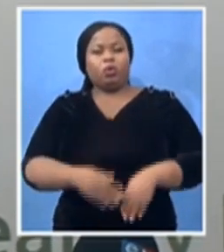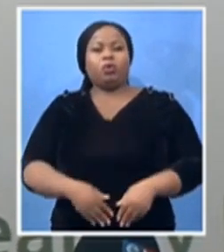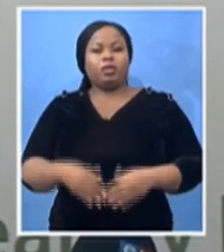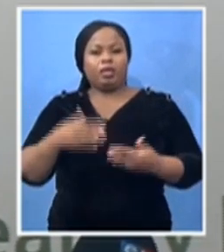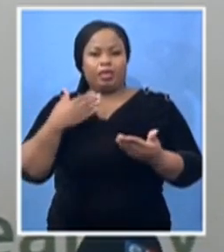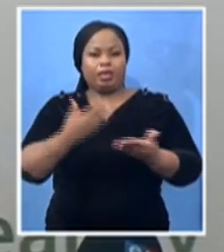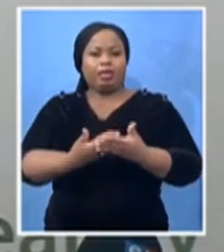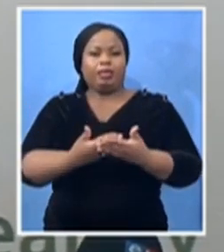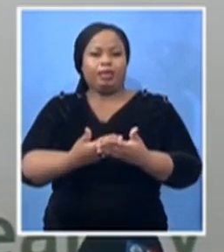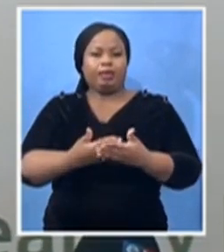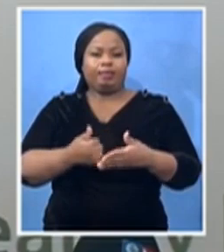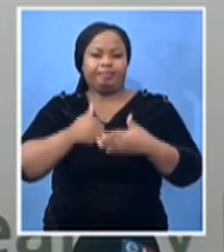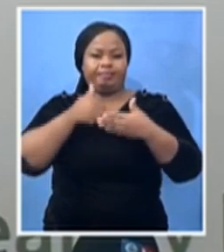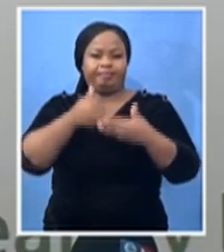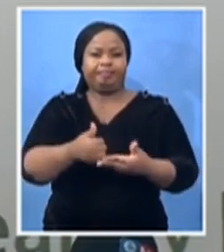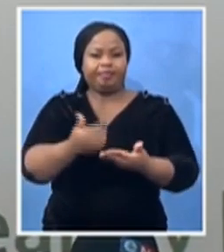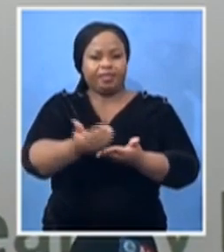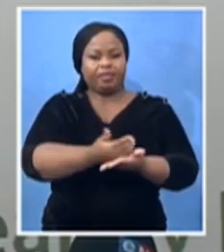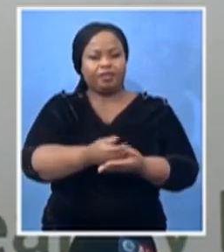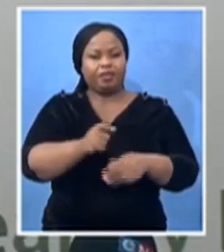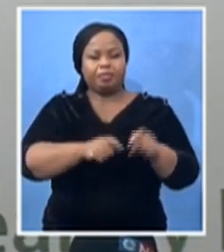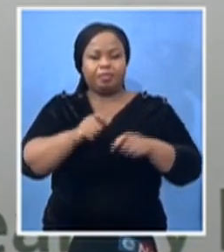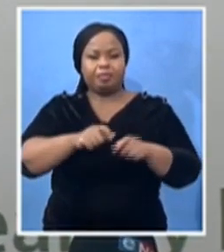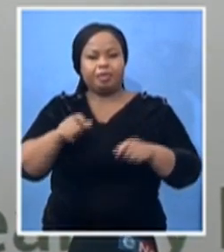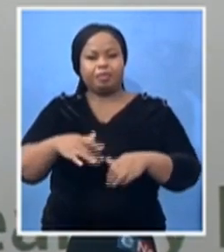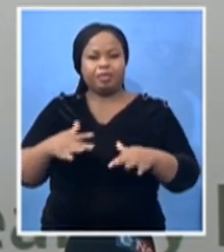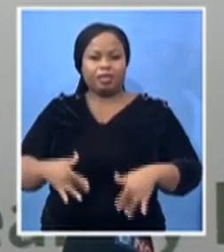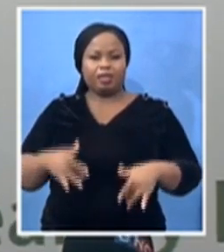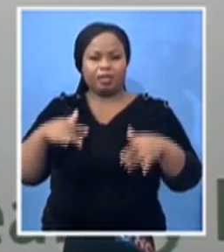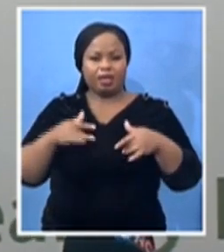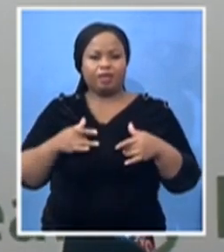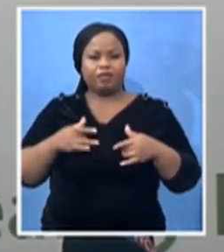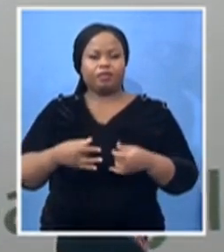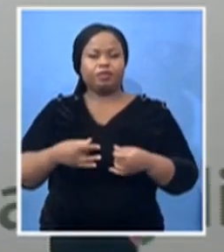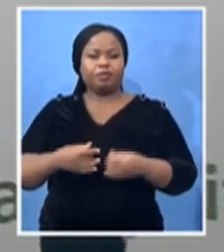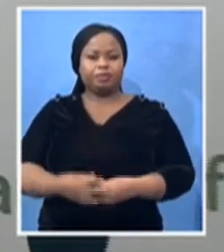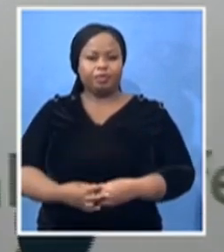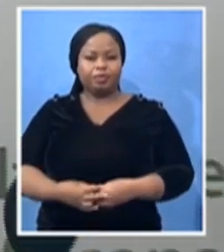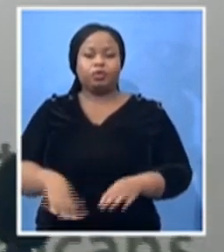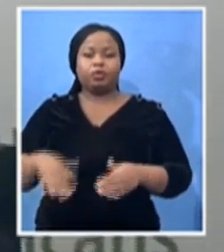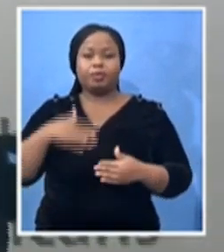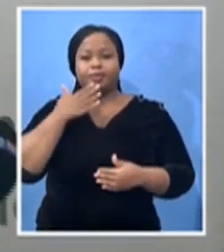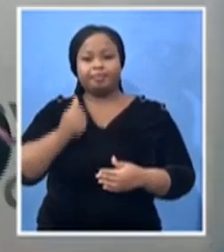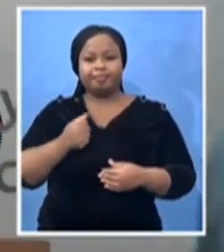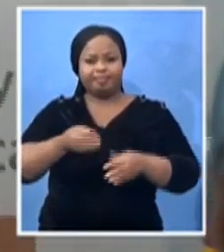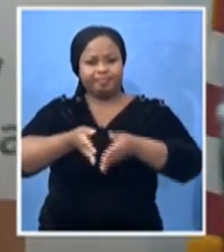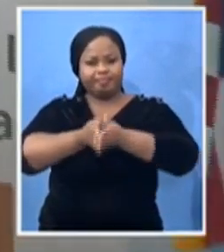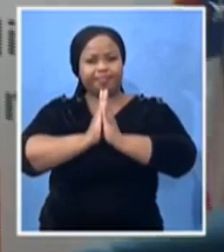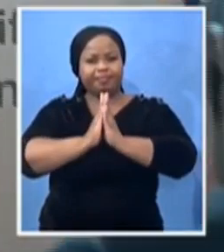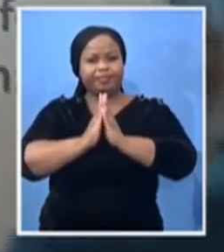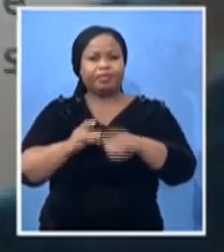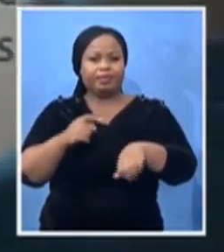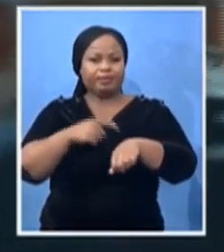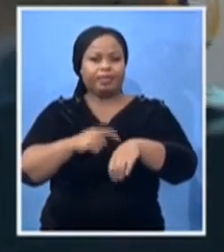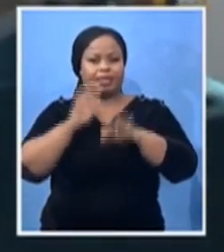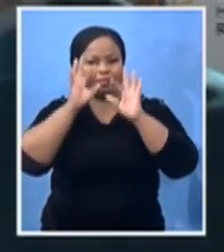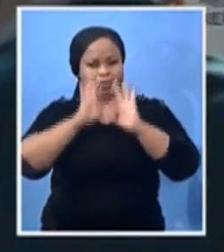fight the disease and demise of it. So can I just request that we observe that moment of silence?